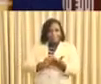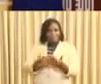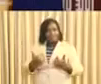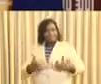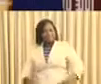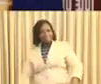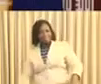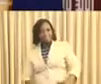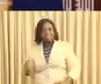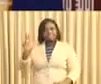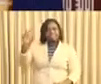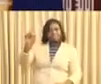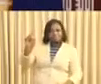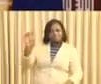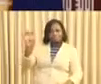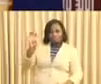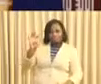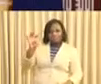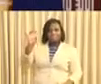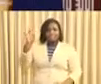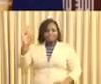31,472 gowns,